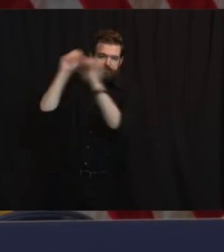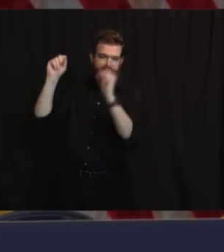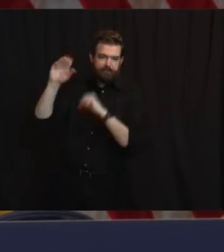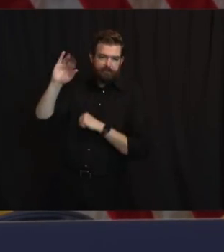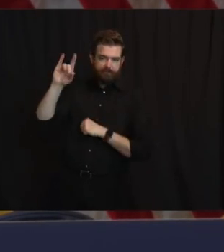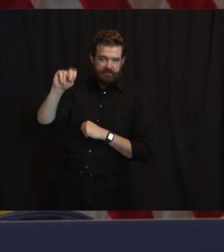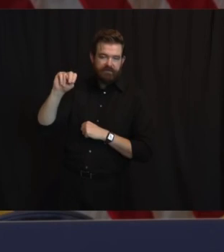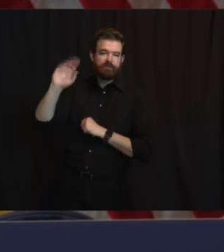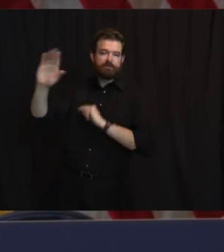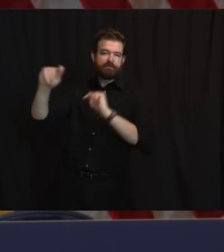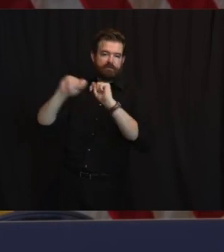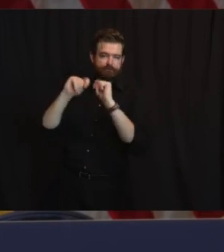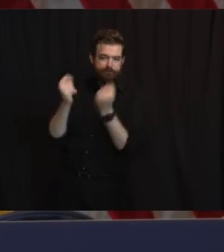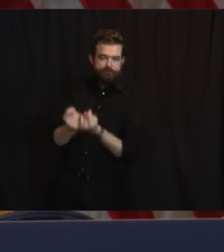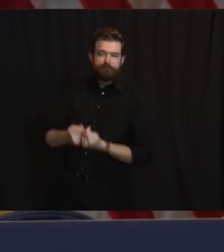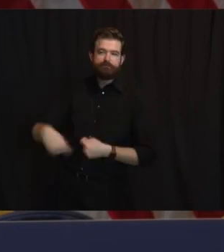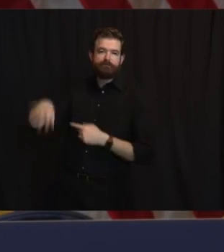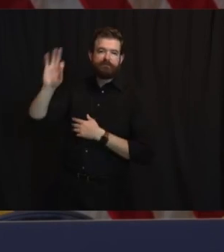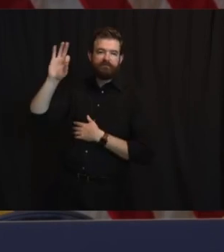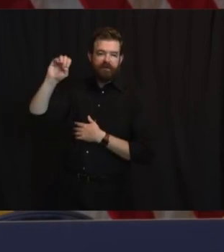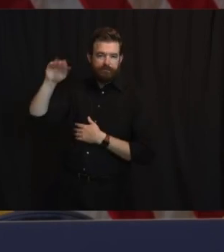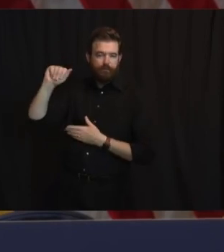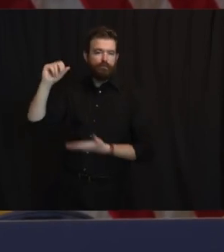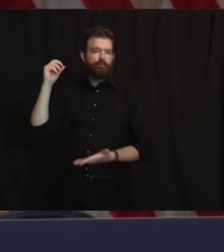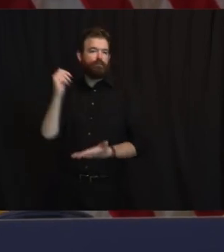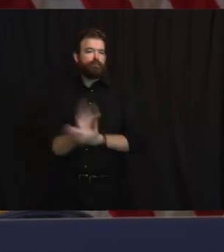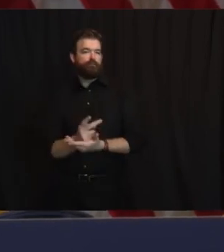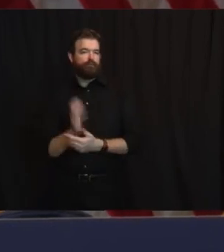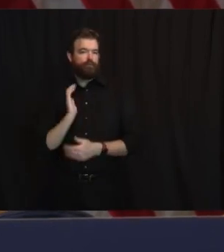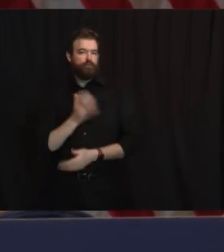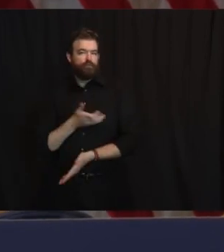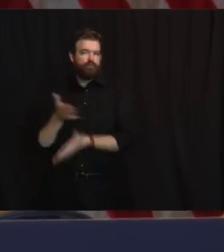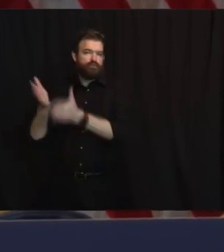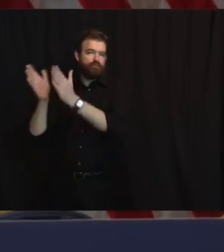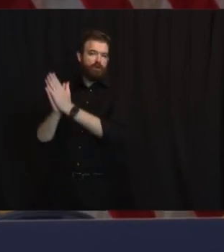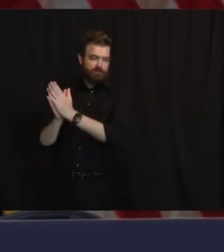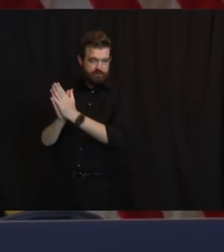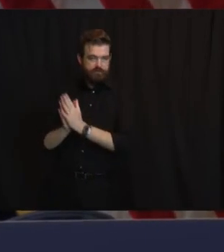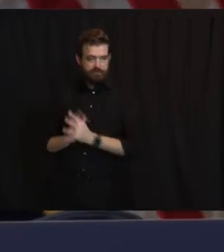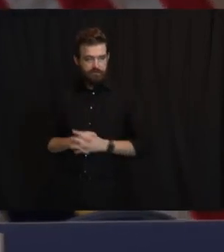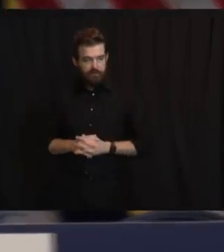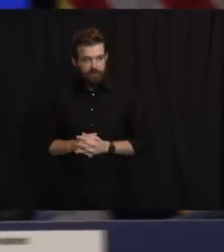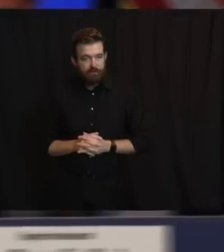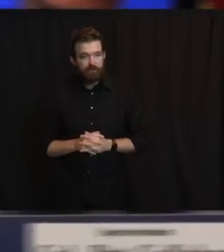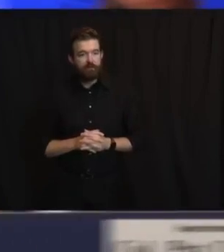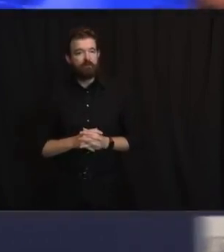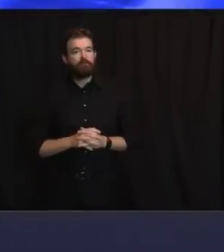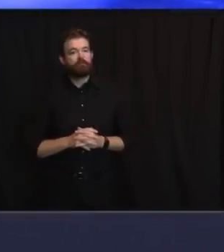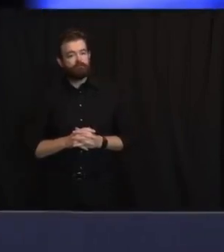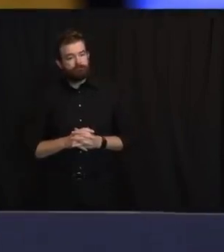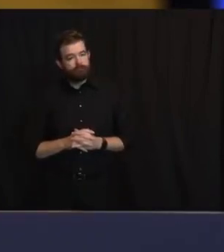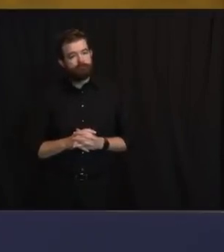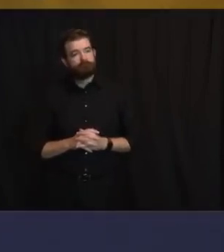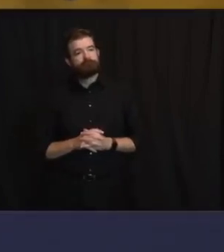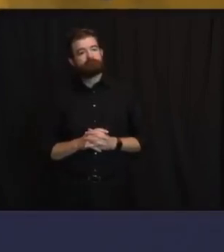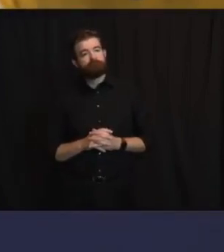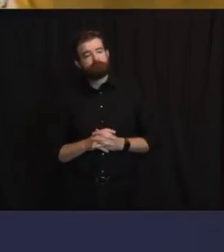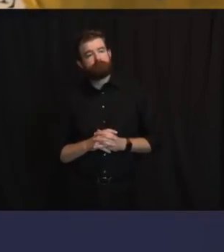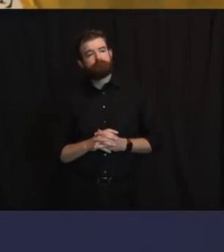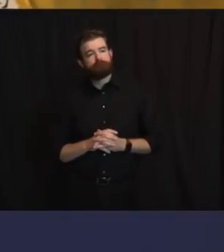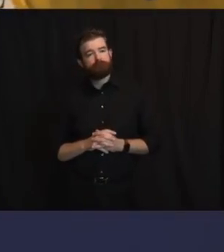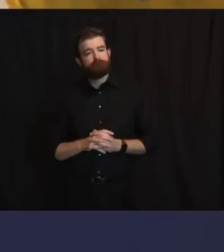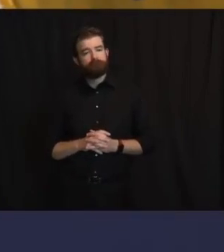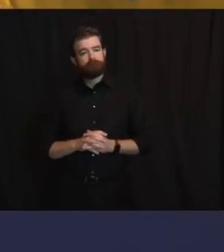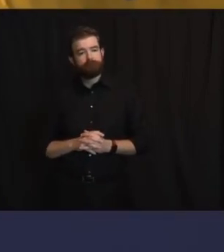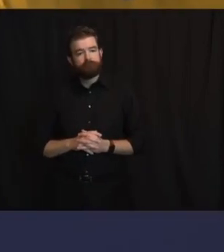and FEMA saw fit to approve our request. That's all. That's great. And by the way, again, we've proven that we can